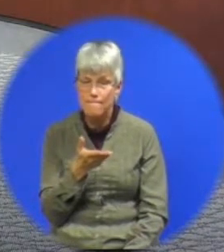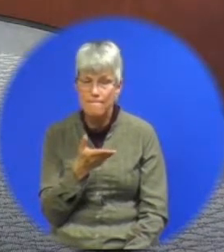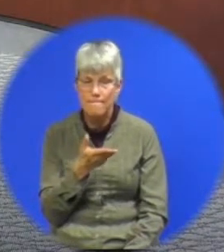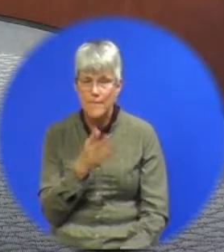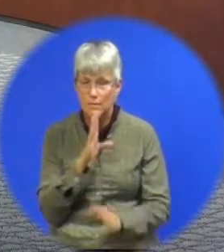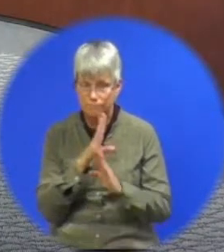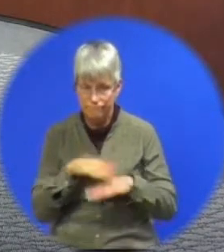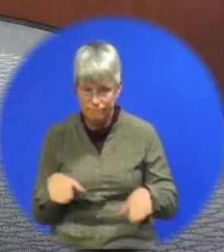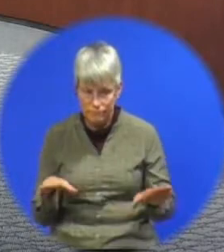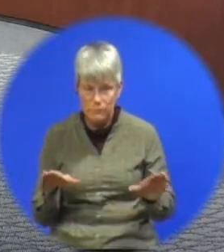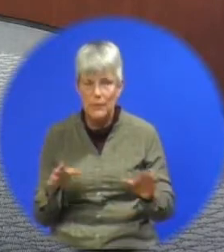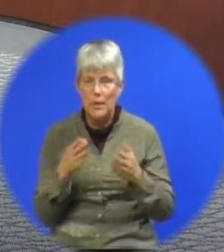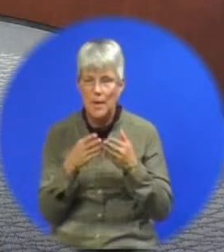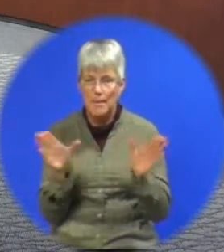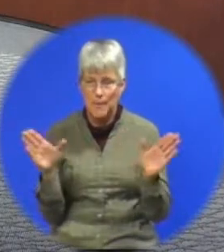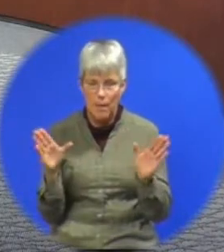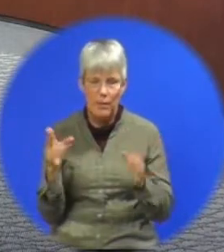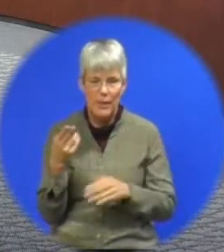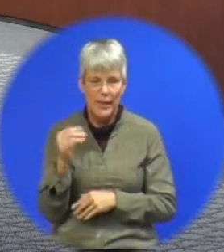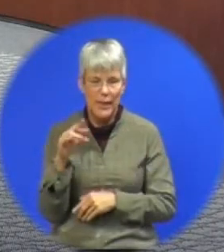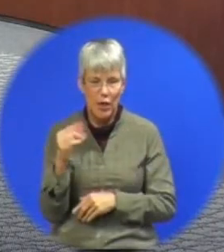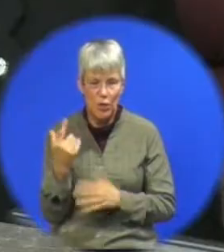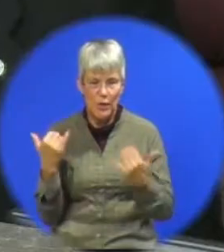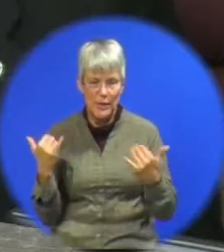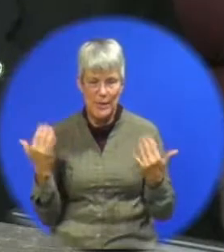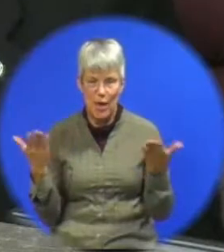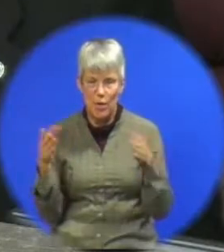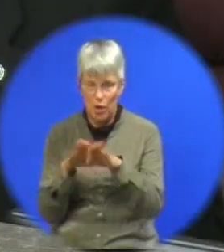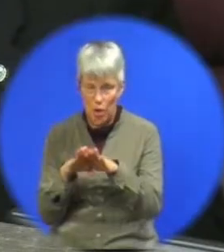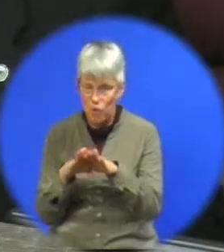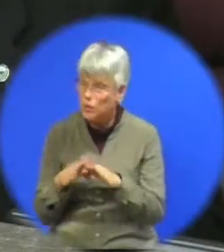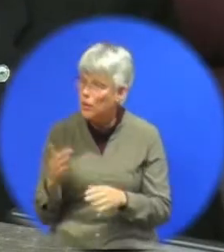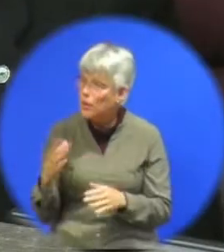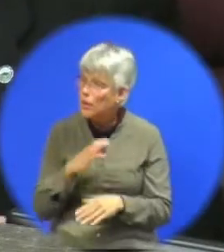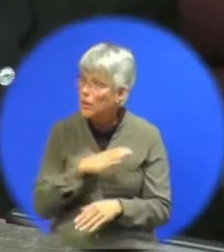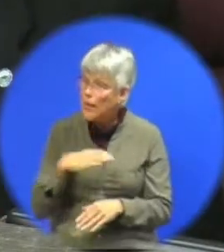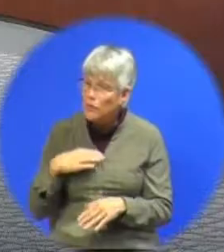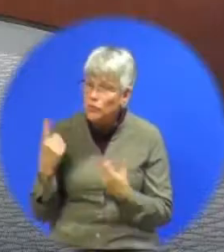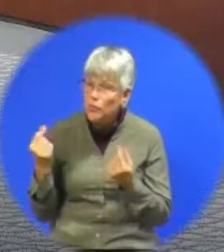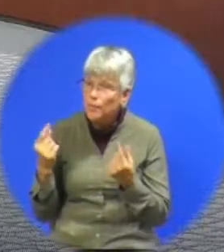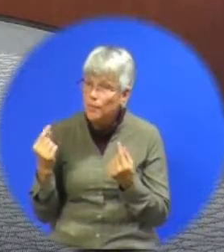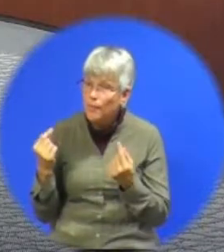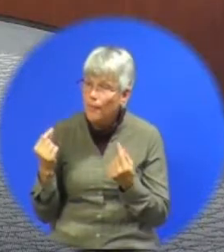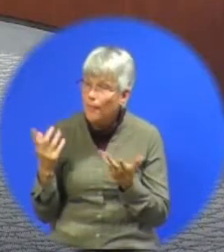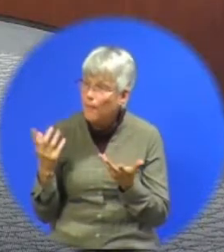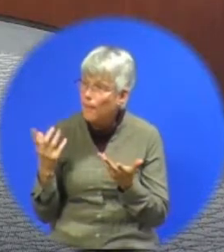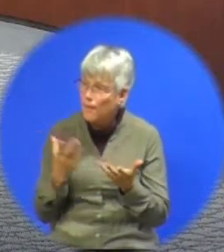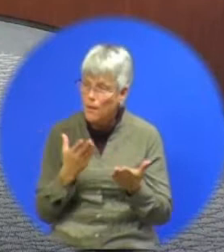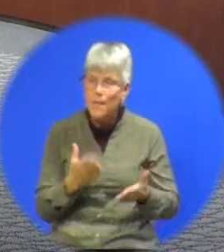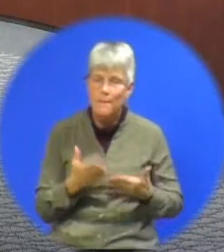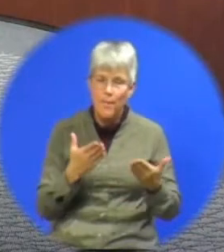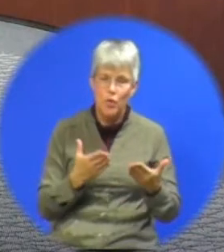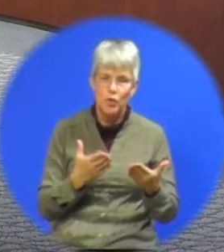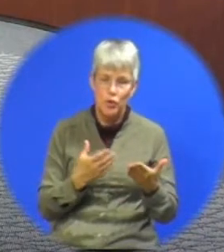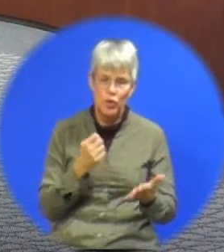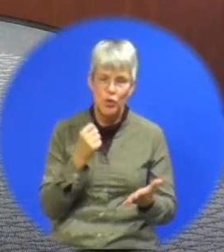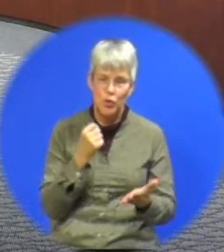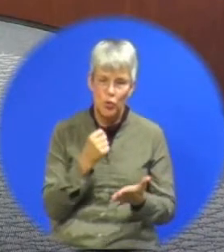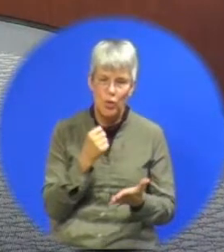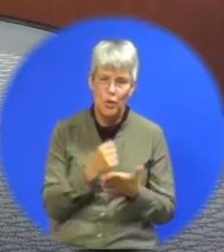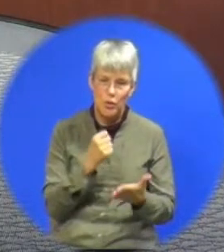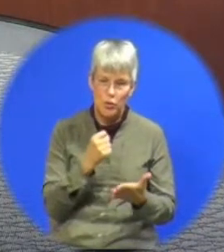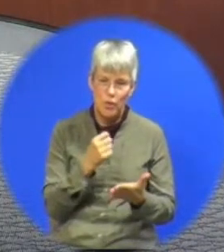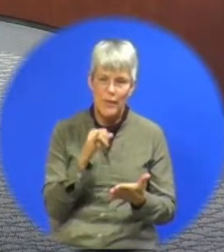I'll declare the public hearing closed. What's the wish of council? Motion to certify that this rezoning request is